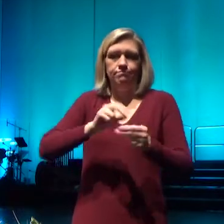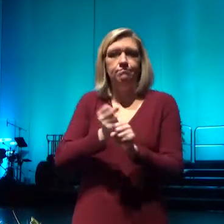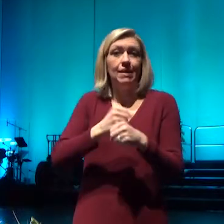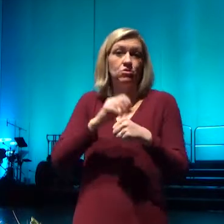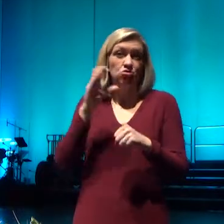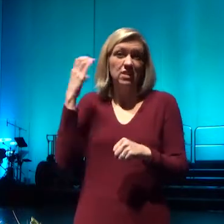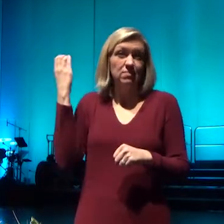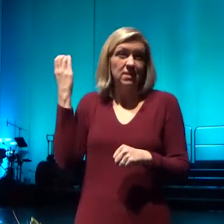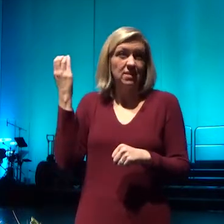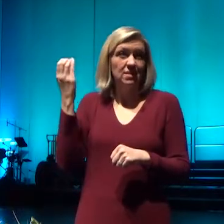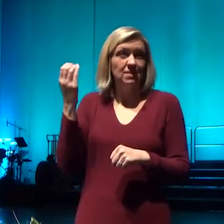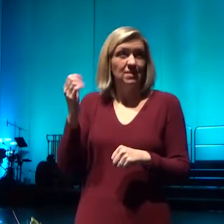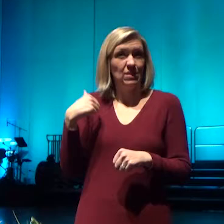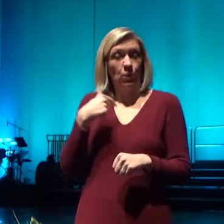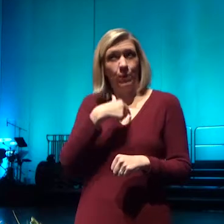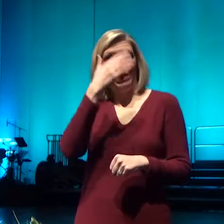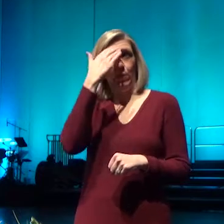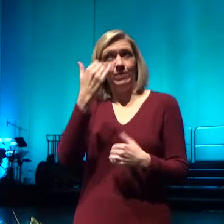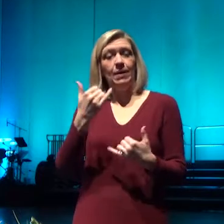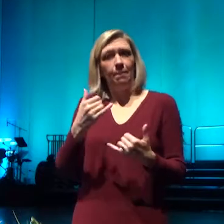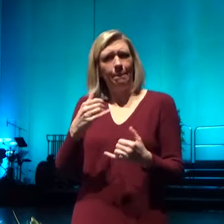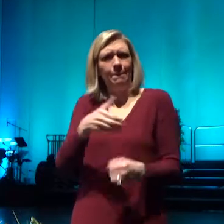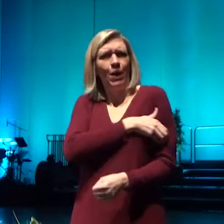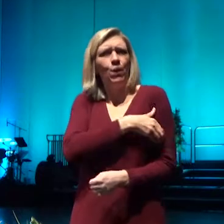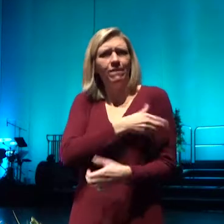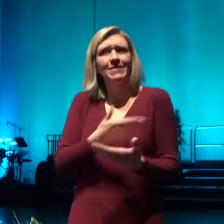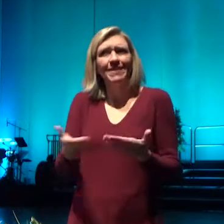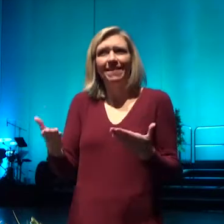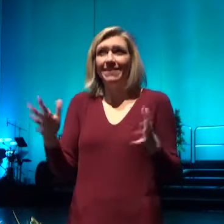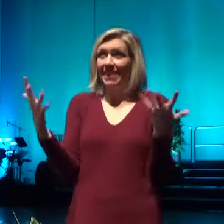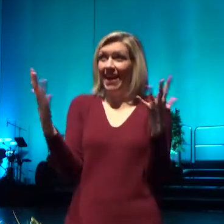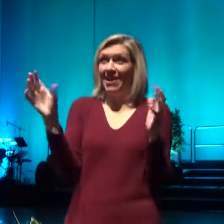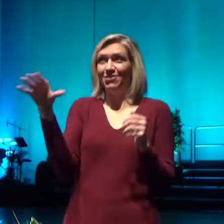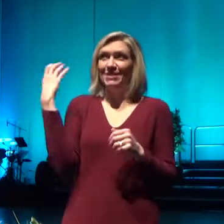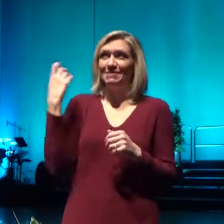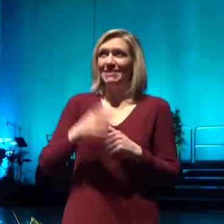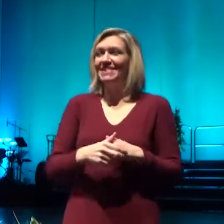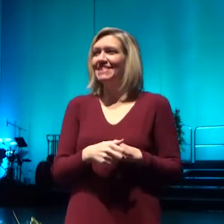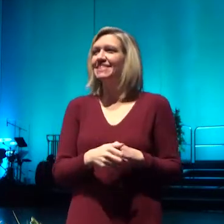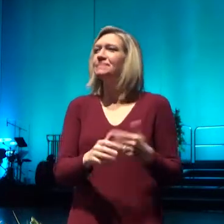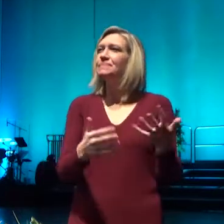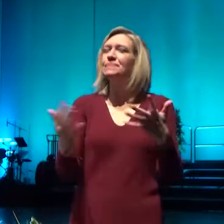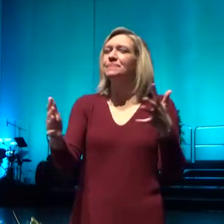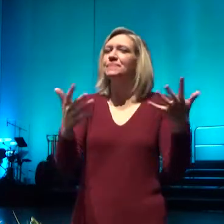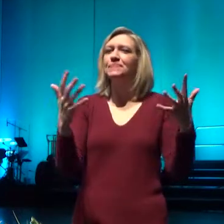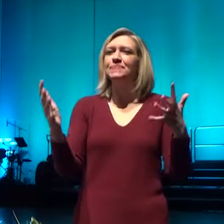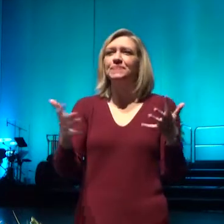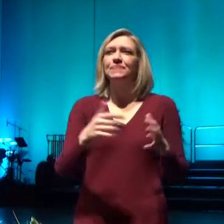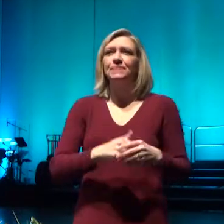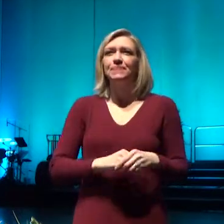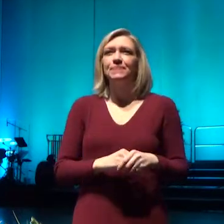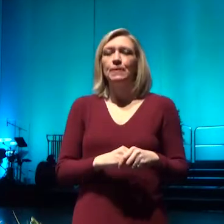Pretty powerful stuff that we get to celebrate. Yay, Christmas. Yay.